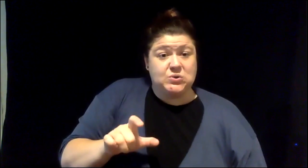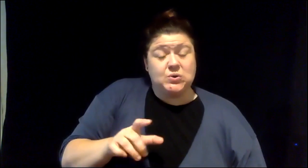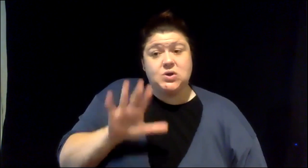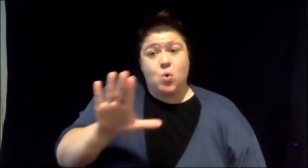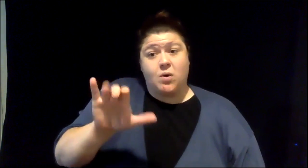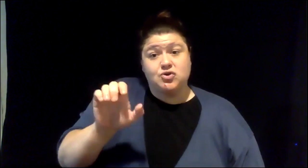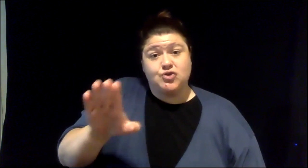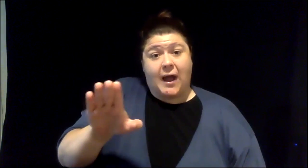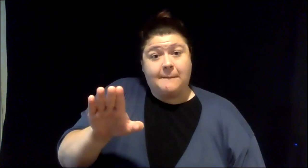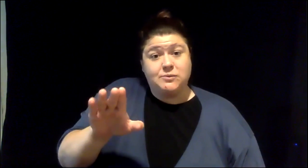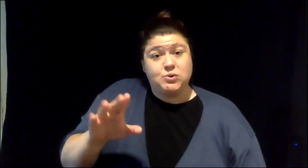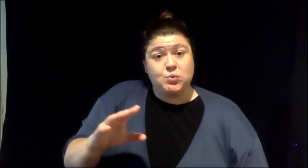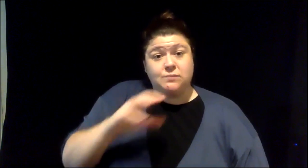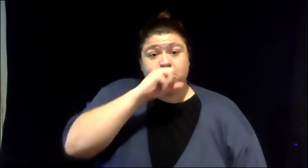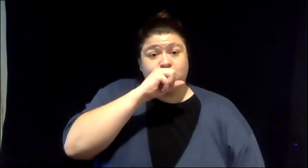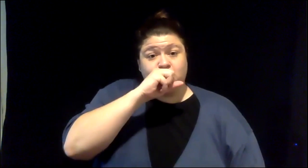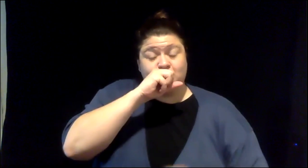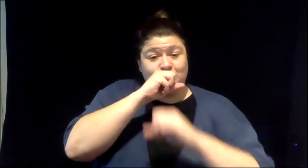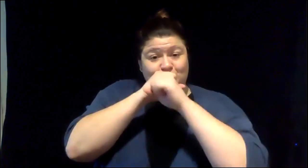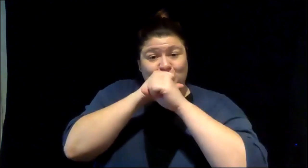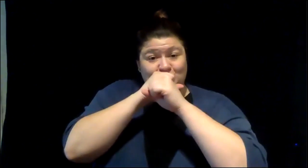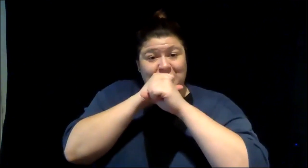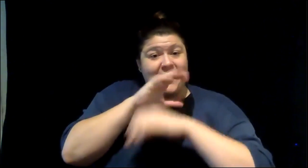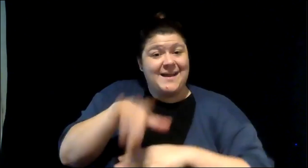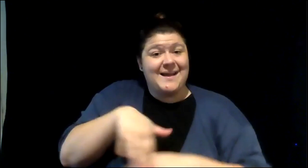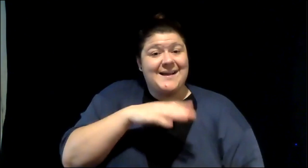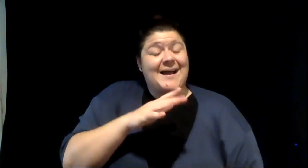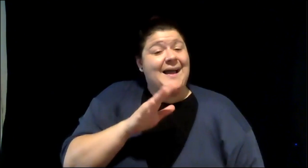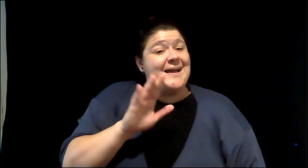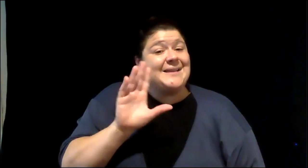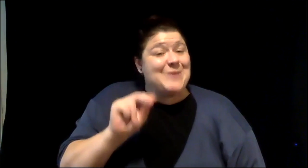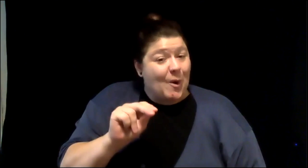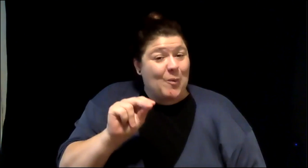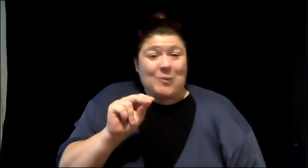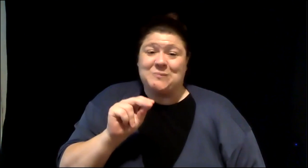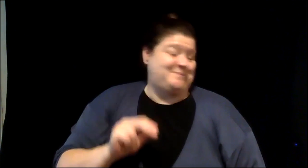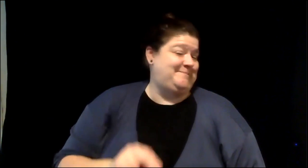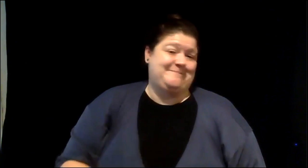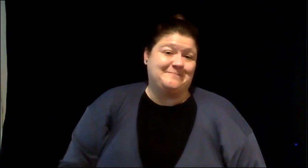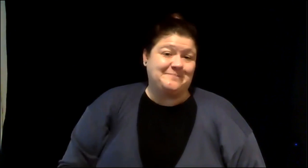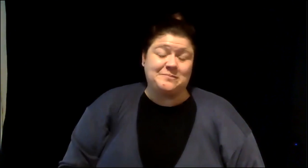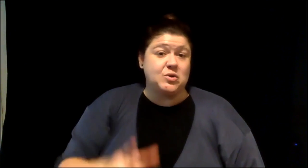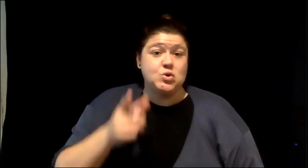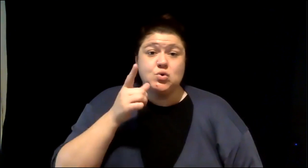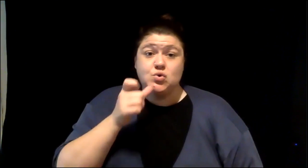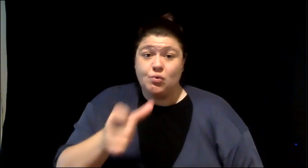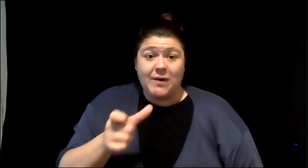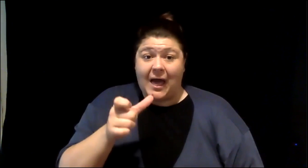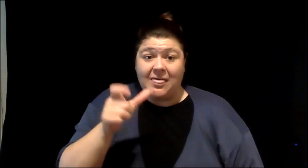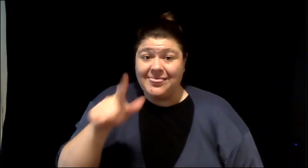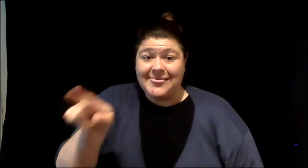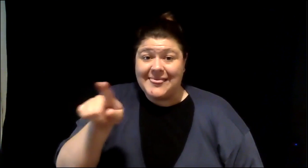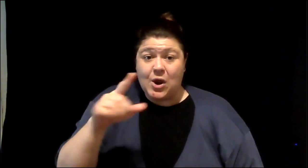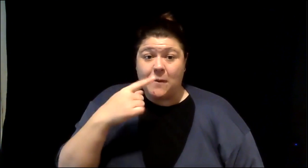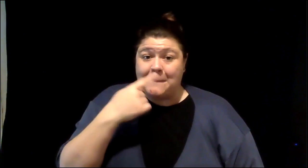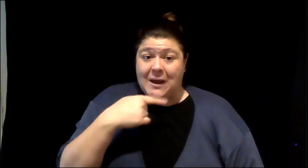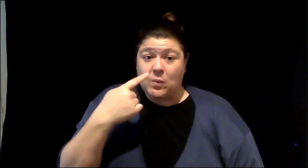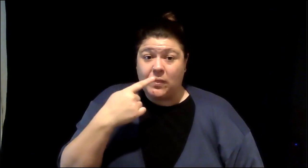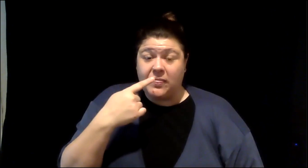to censor because you don't like the words they're saying. You're not their mouth. You